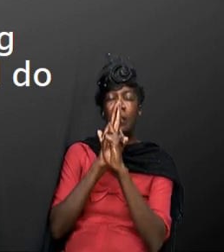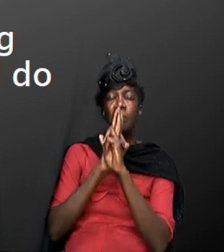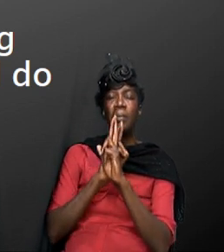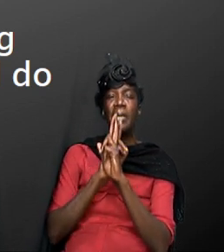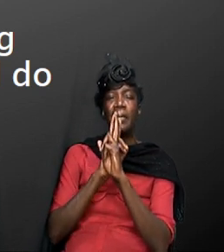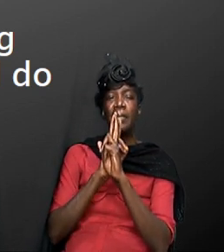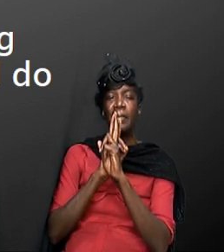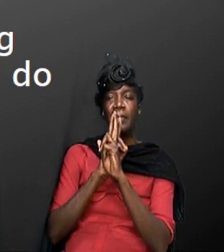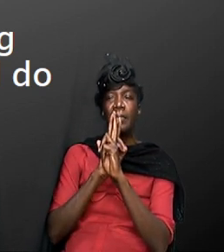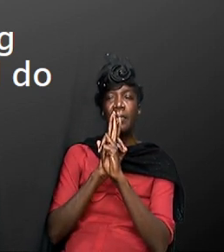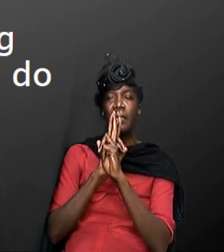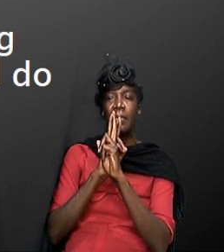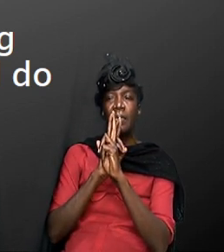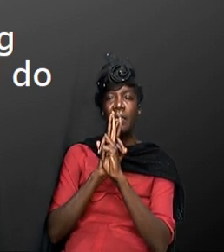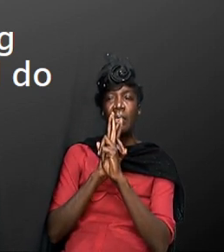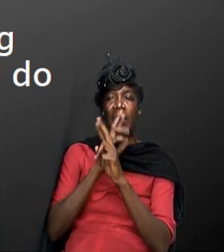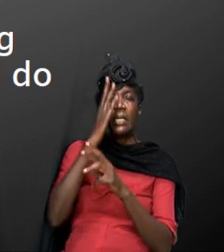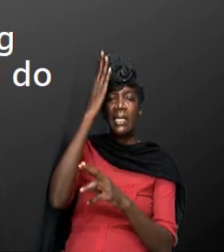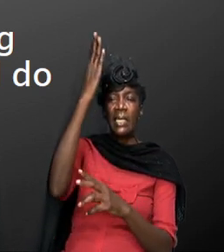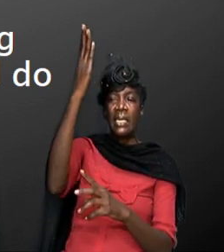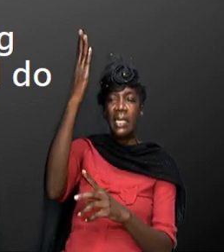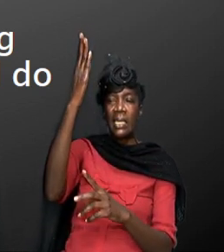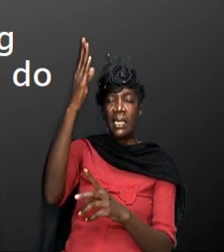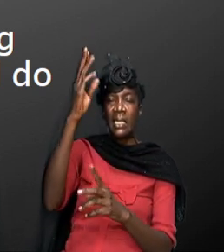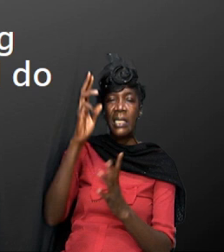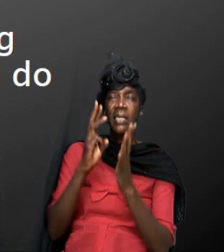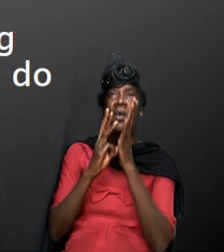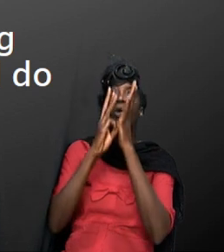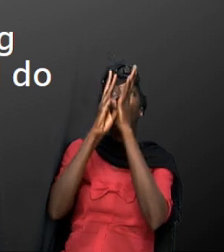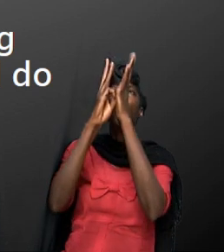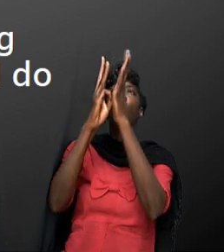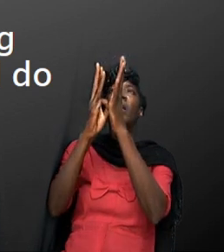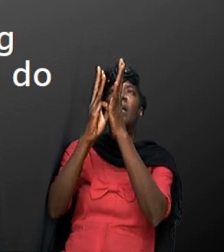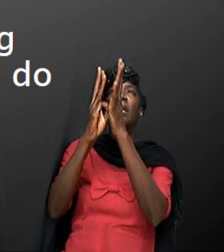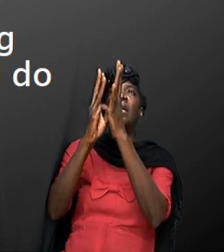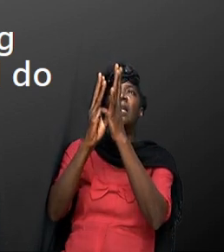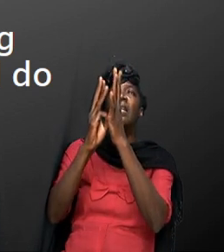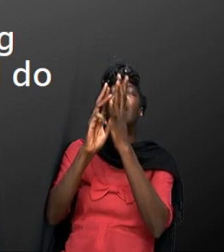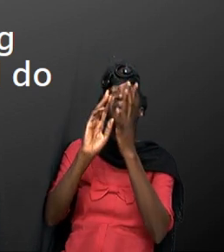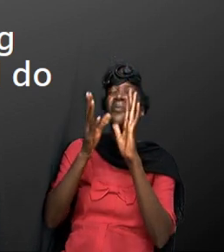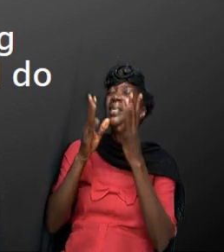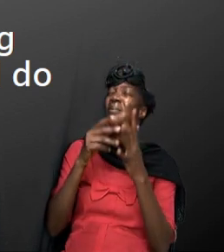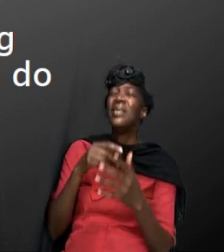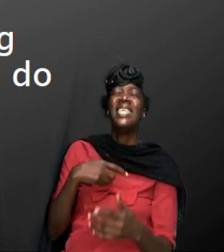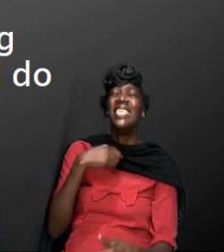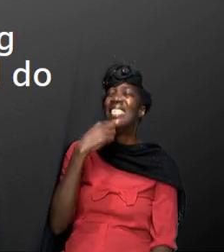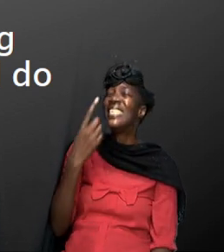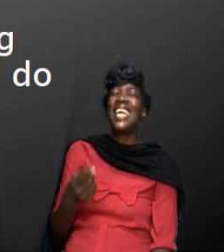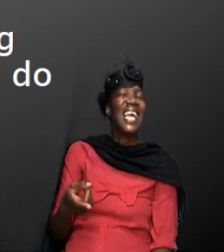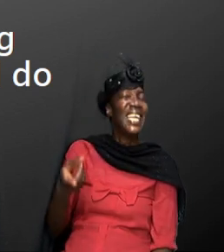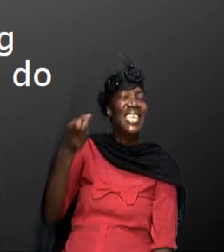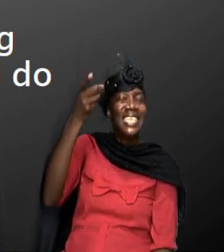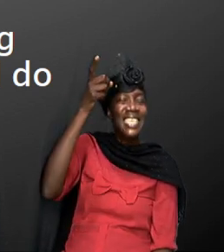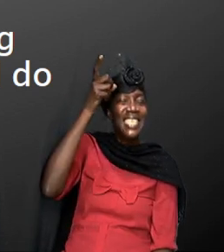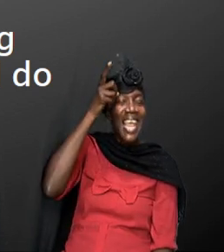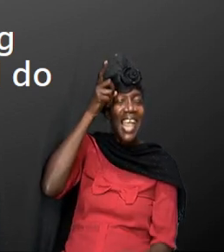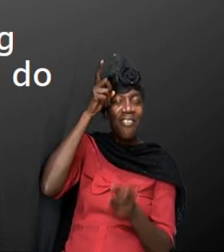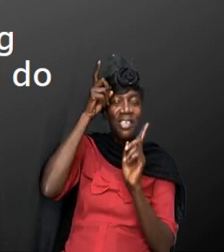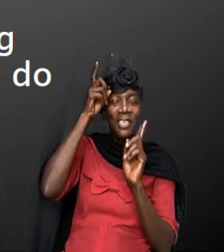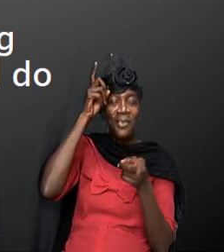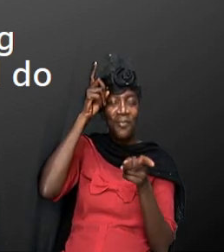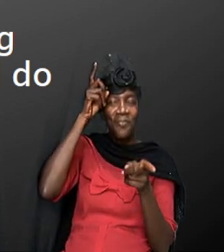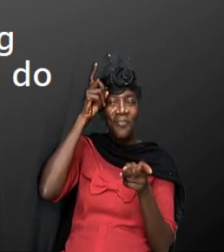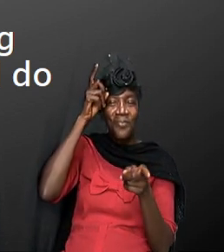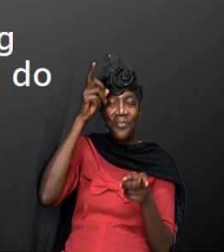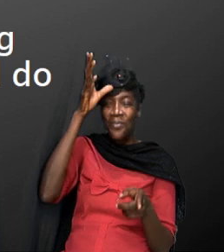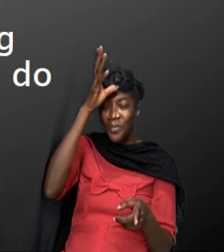and walk according to his will, just as we commended David and said, look here, David is a man